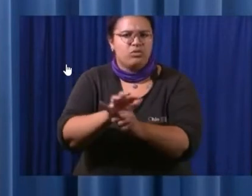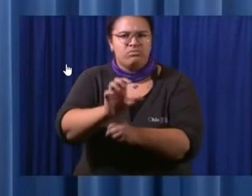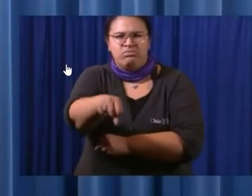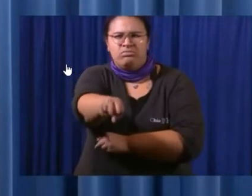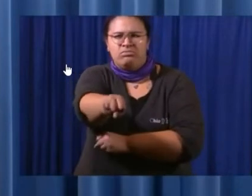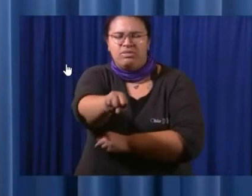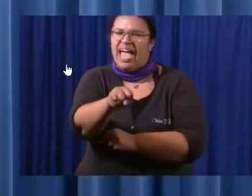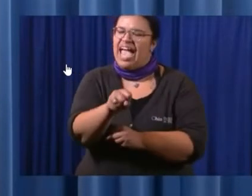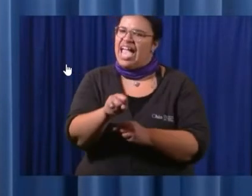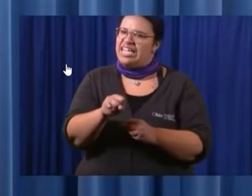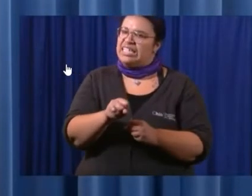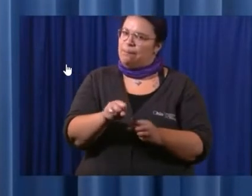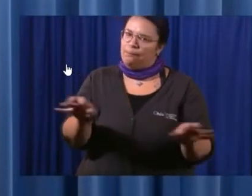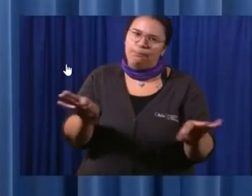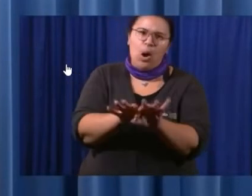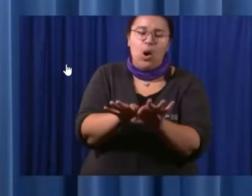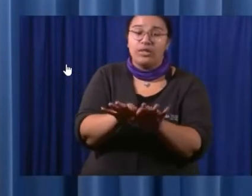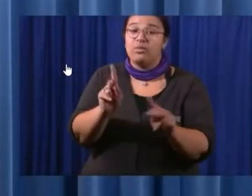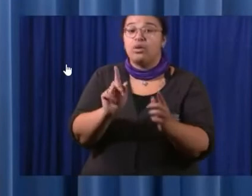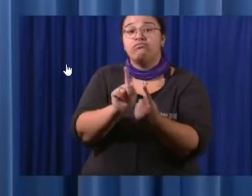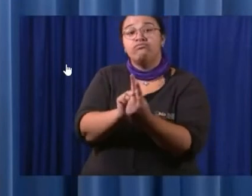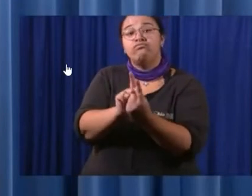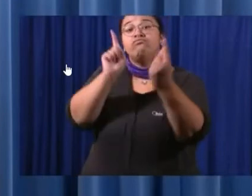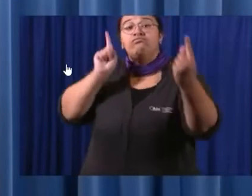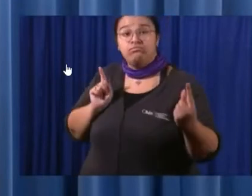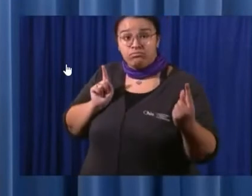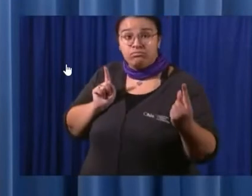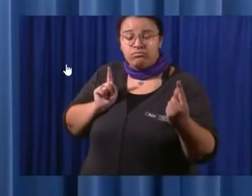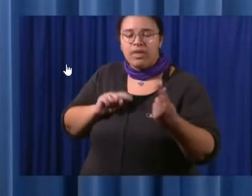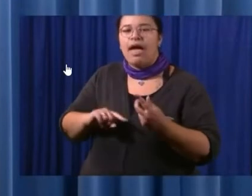distance. It's in the best interest of people to wear a face mask out in public.